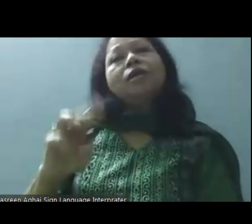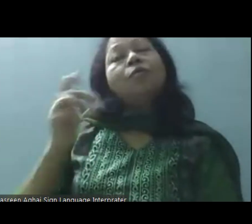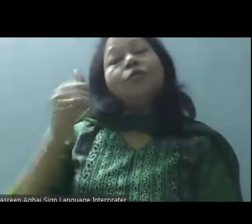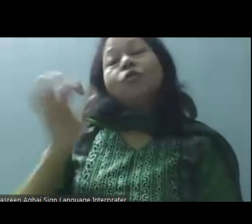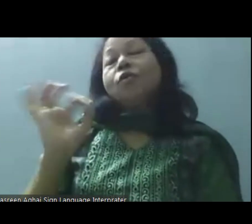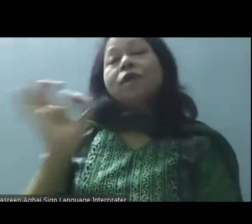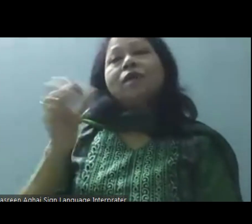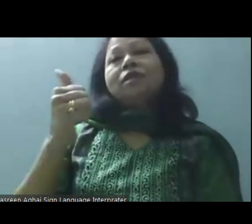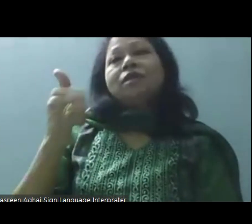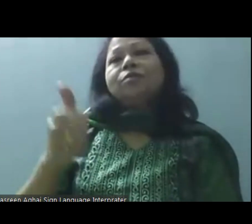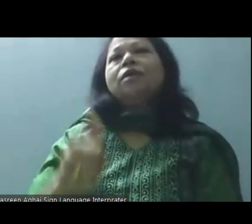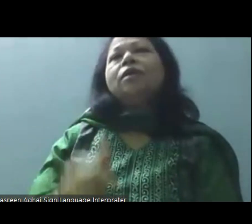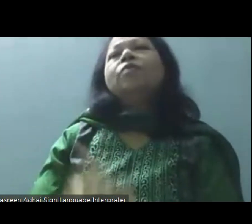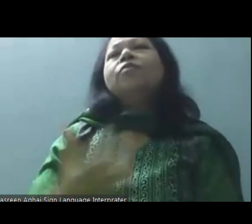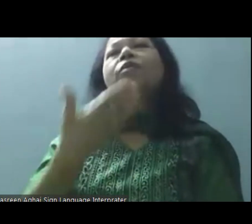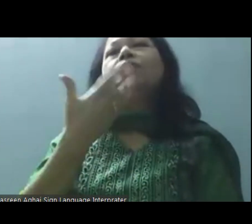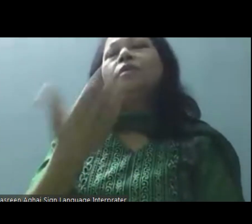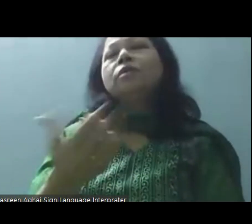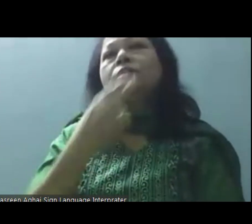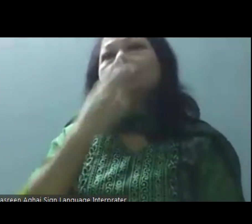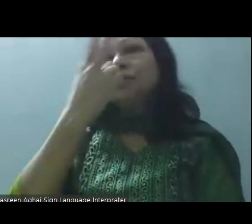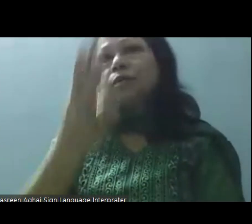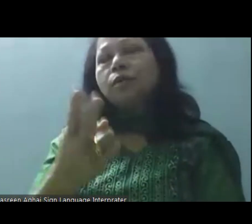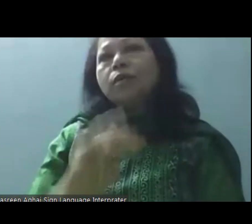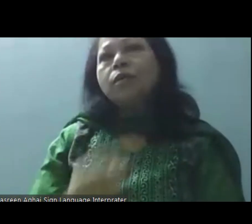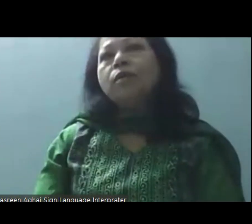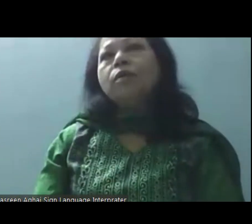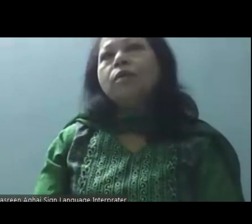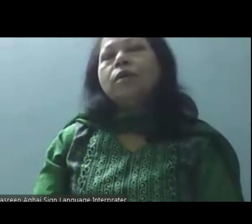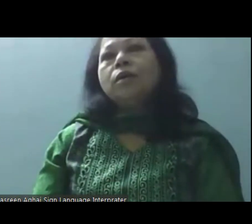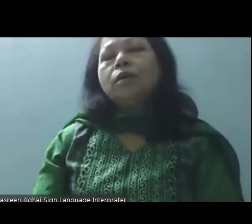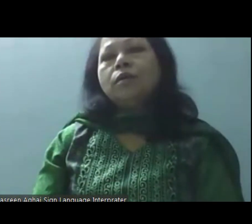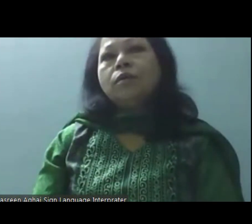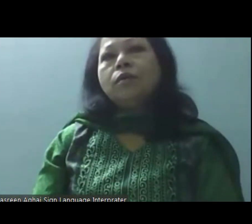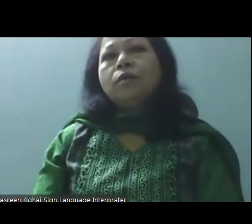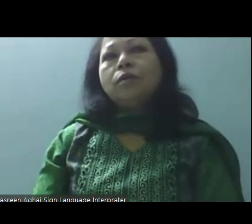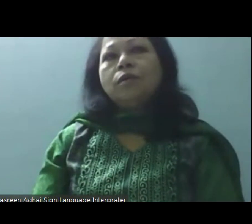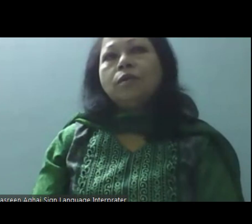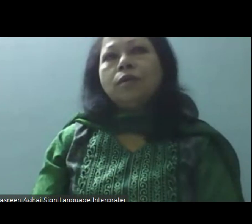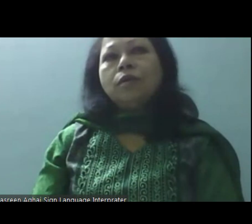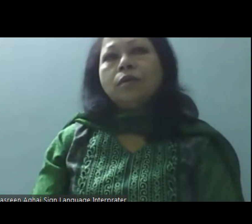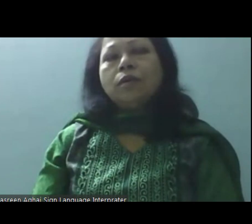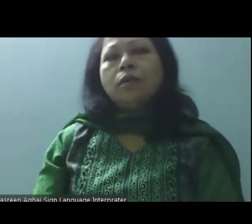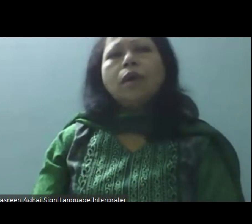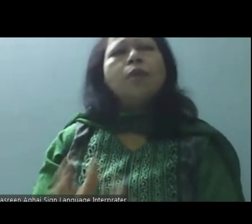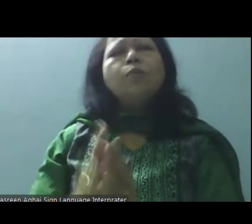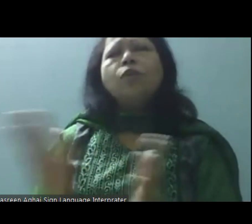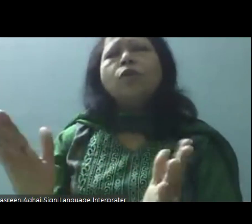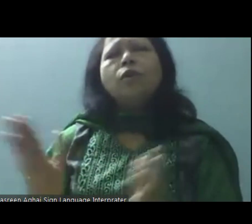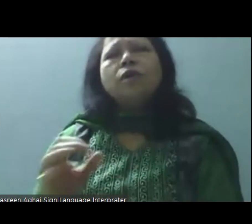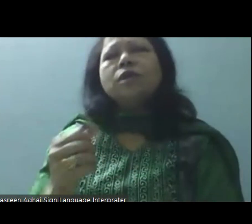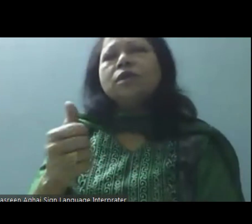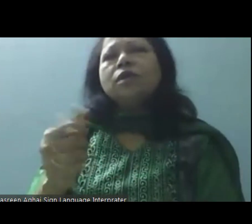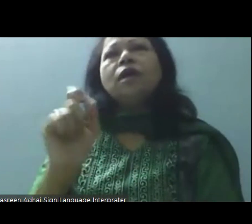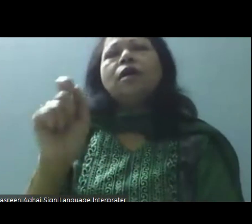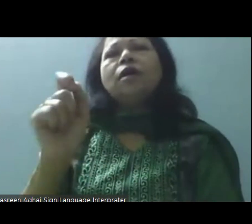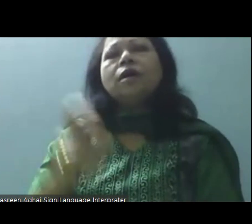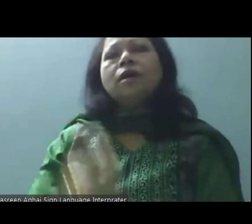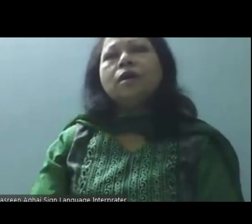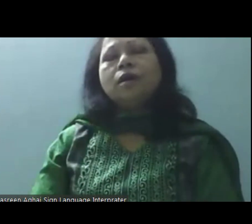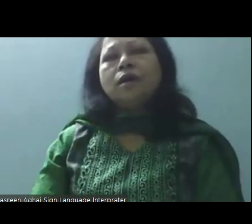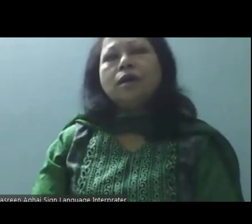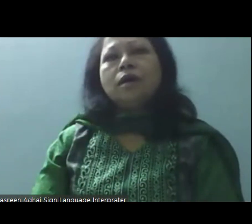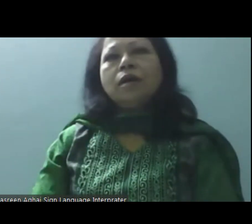saw the degree of their willingness to do many things, but